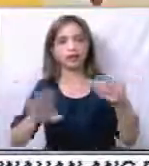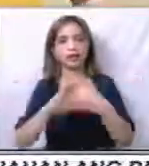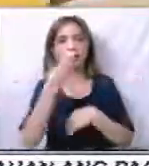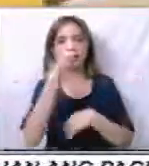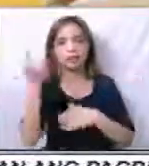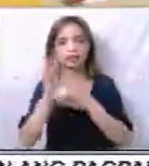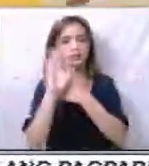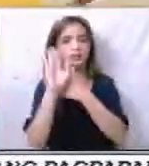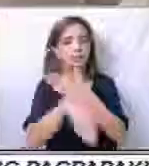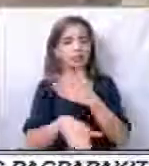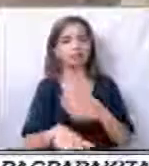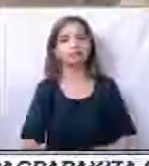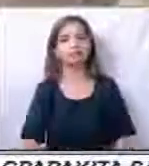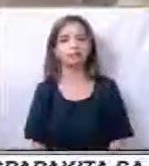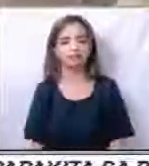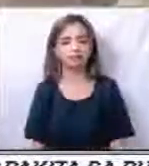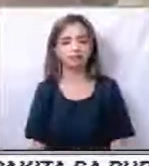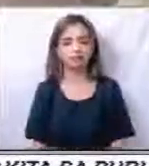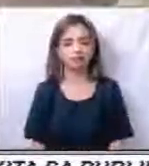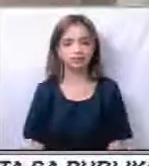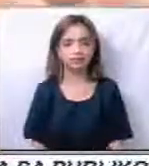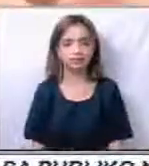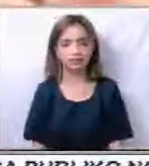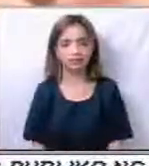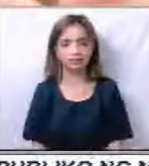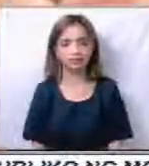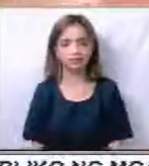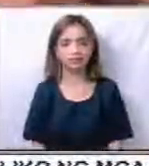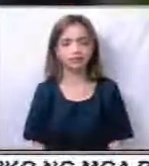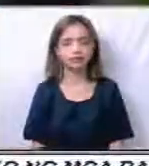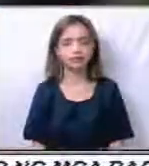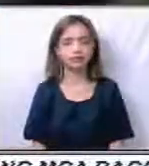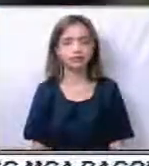Mela Les Mora para sa Morning Show ng Bayan, Rise and Shine, Pilipinas.